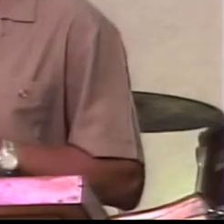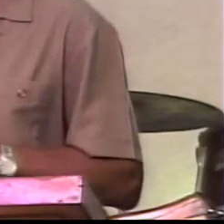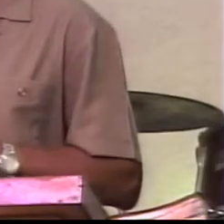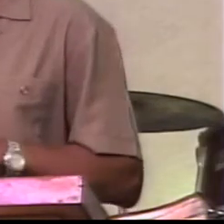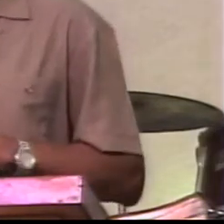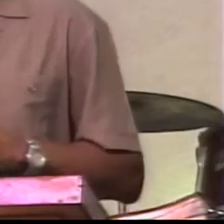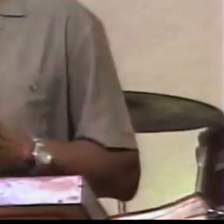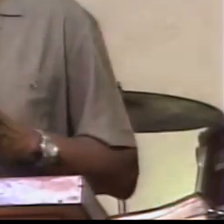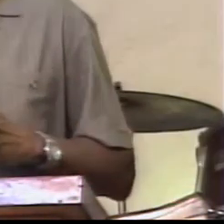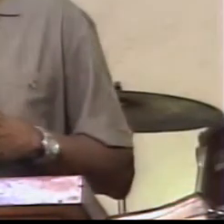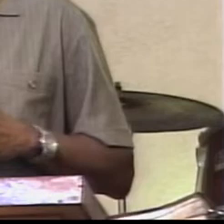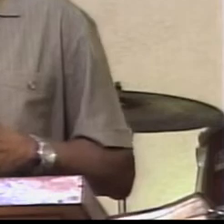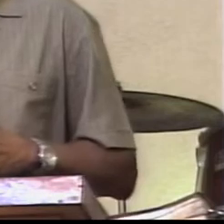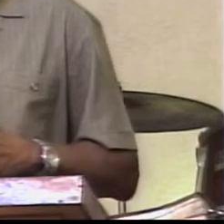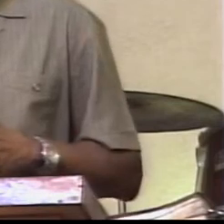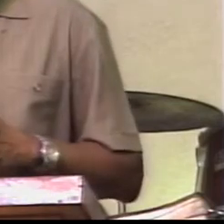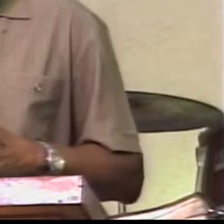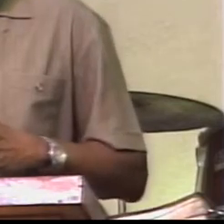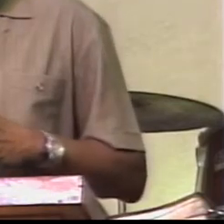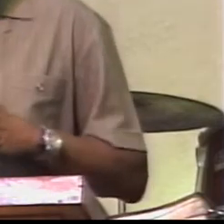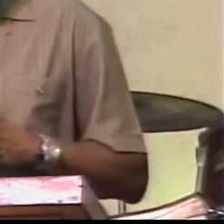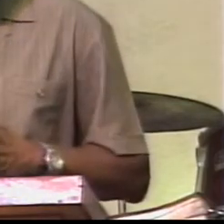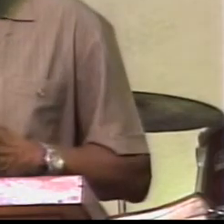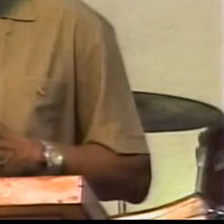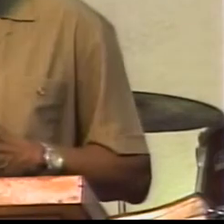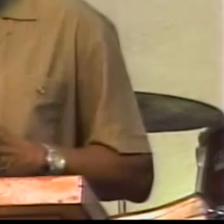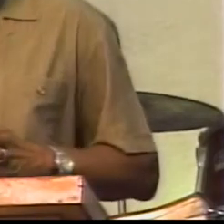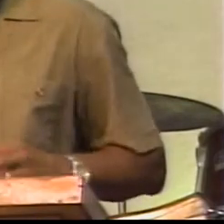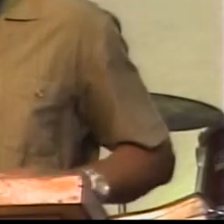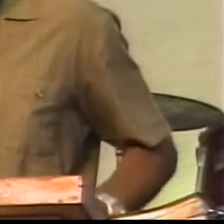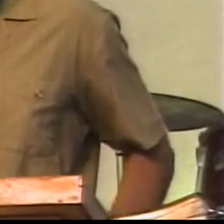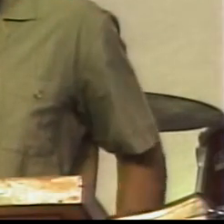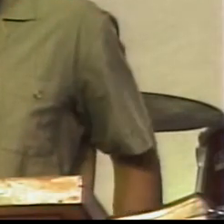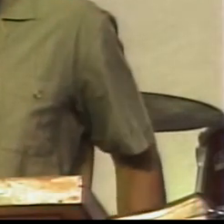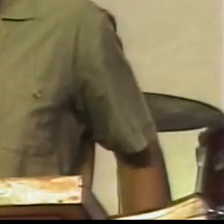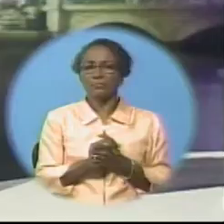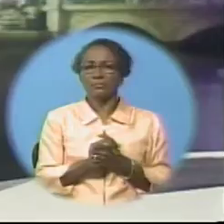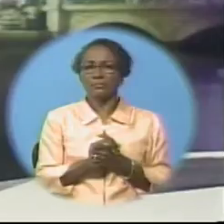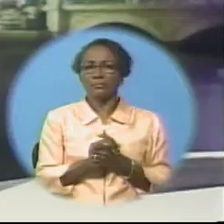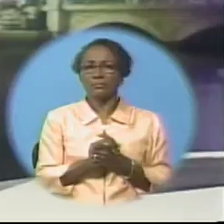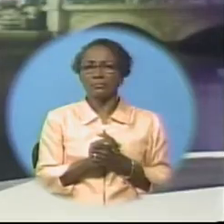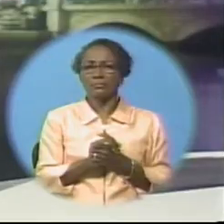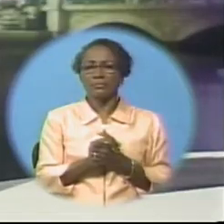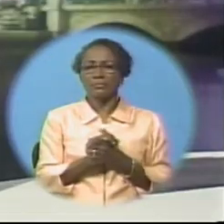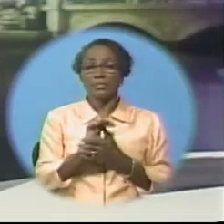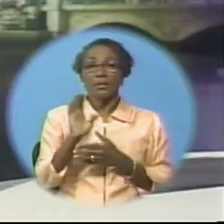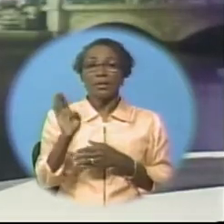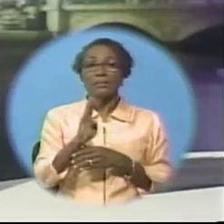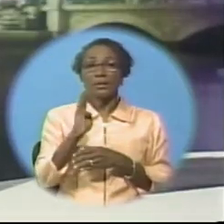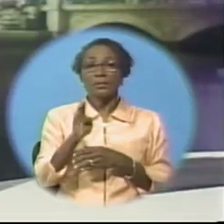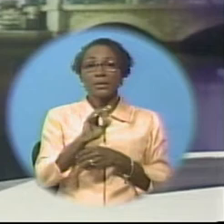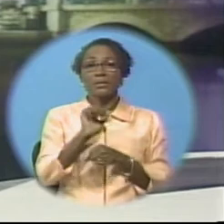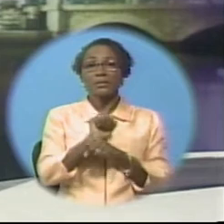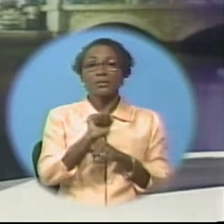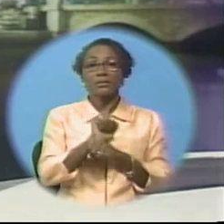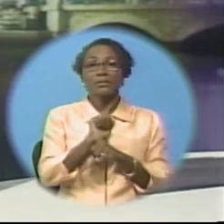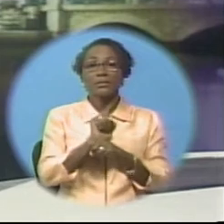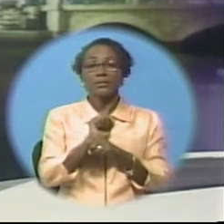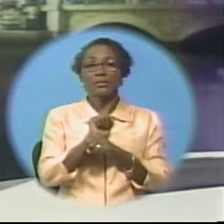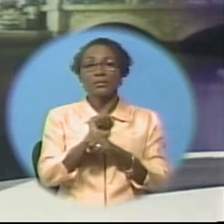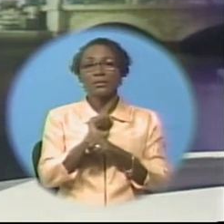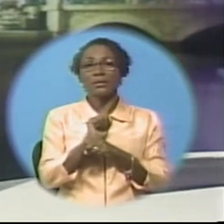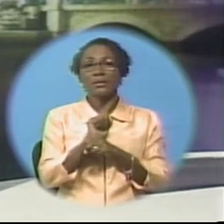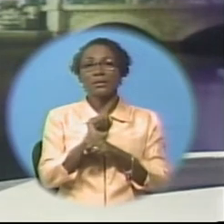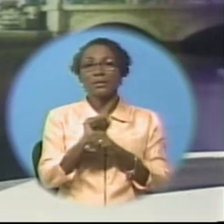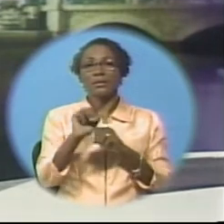health coverage, but would guarantee health access for Barbadians. The Barbados Employers Confederation says